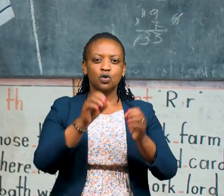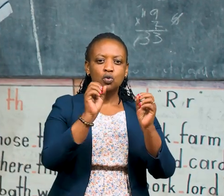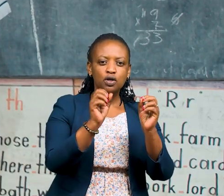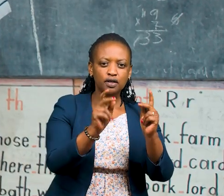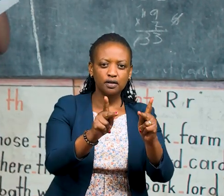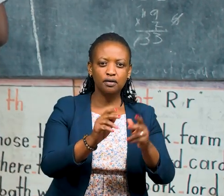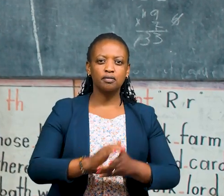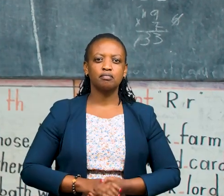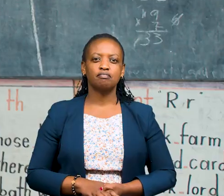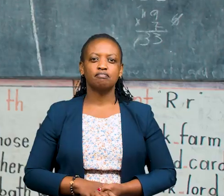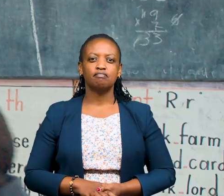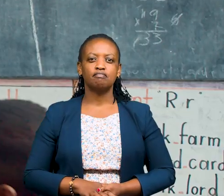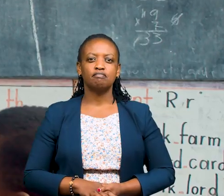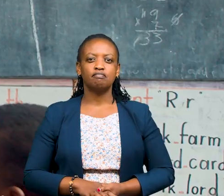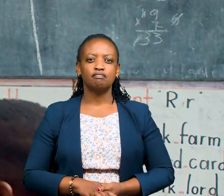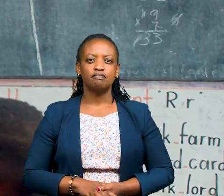Okay.